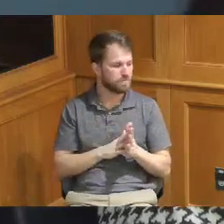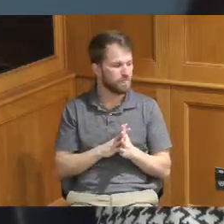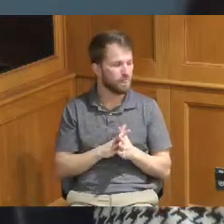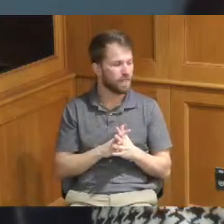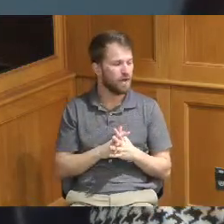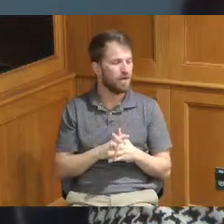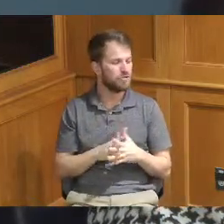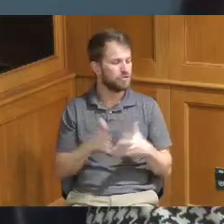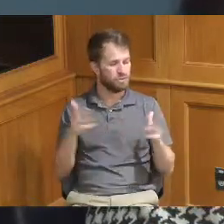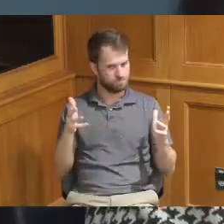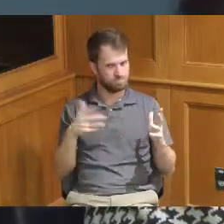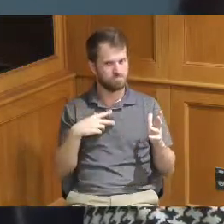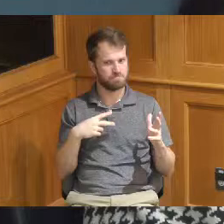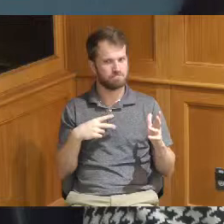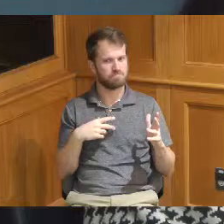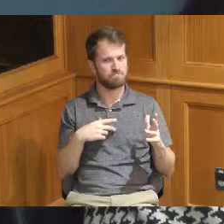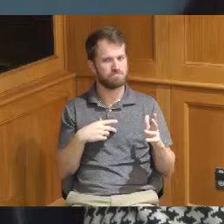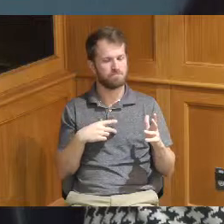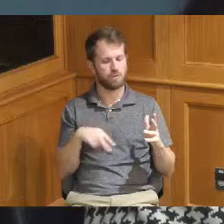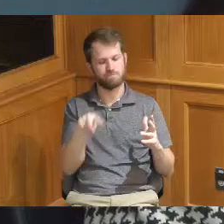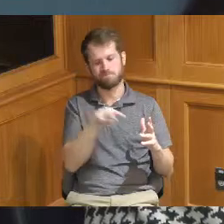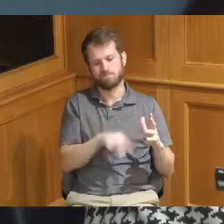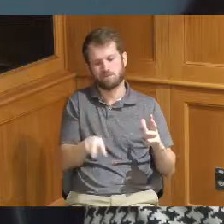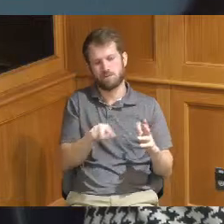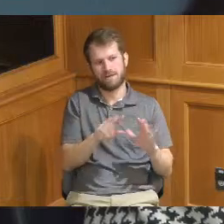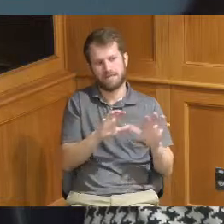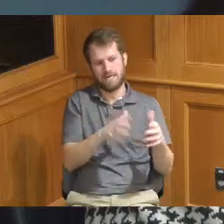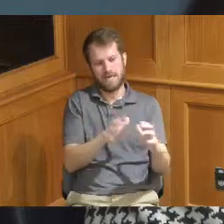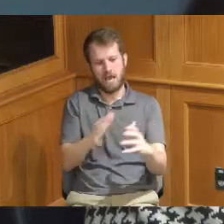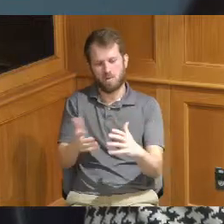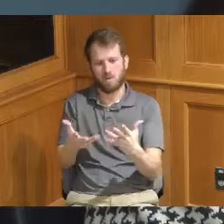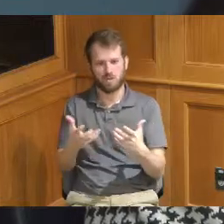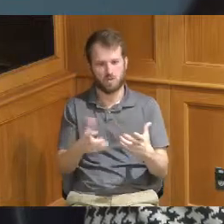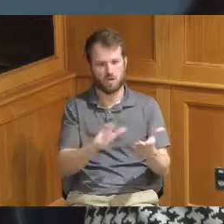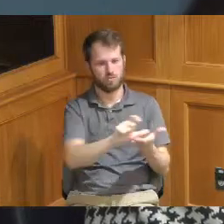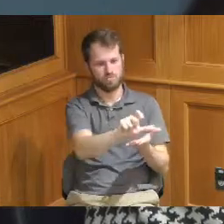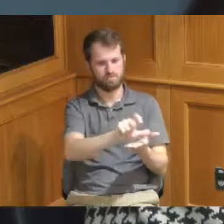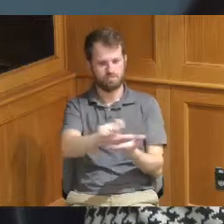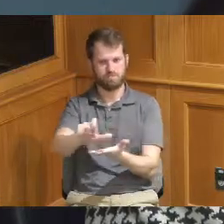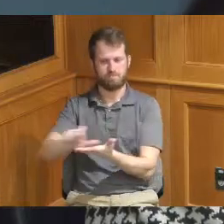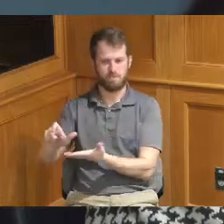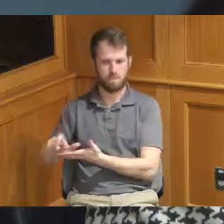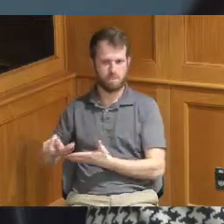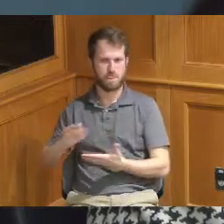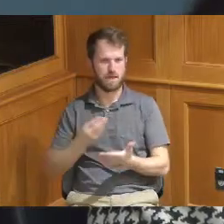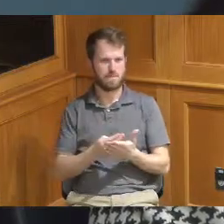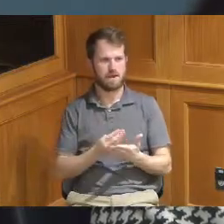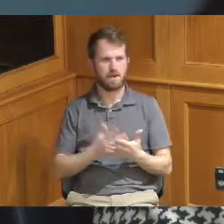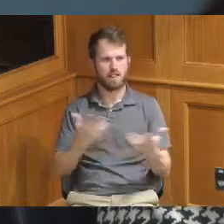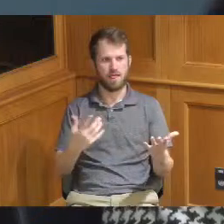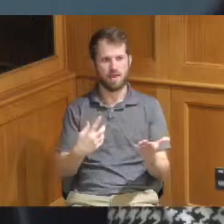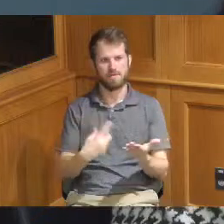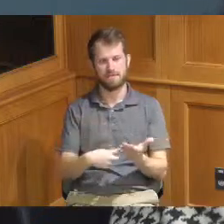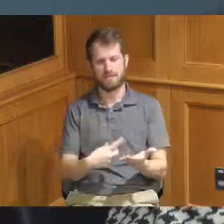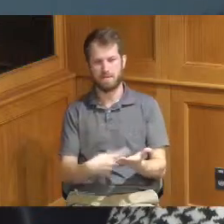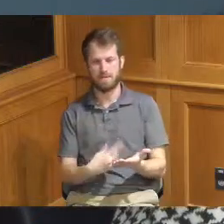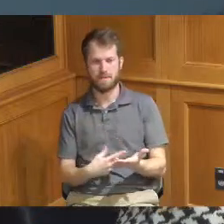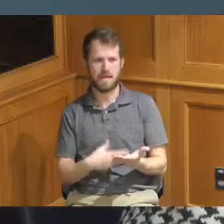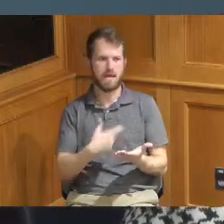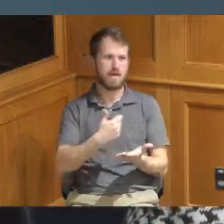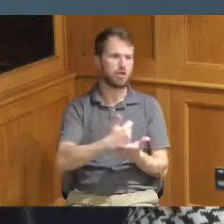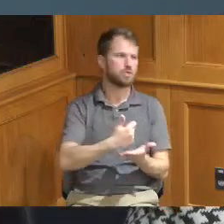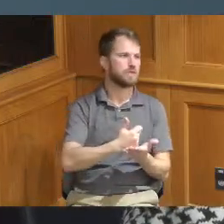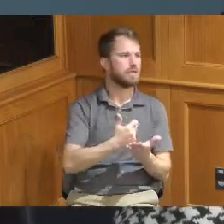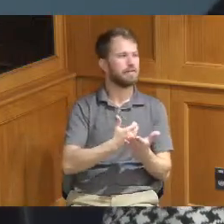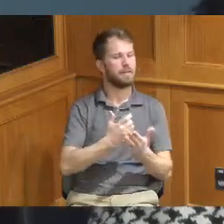did look at what categories we wanted to disperse this money in. And so there was a lot of debate, treatment, prevention, housing, and we came